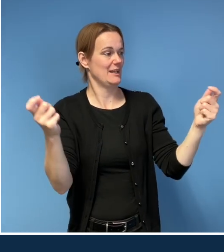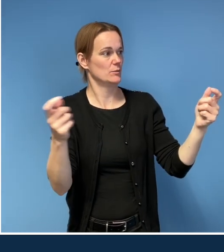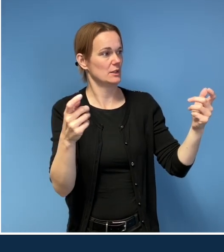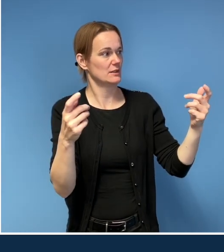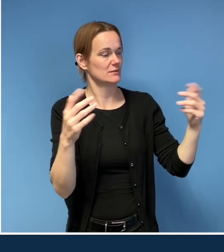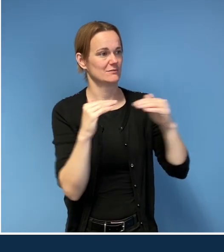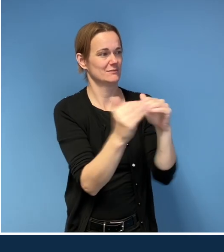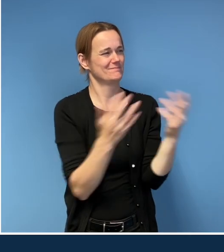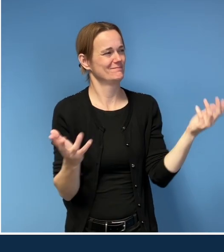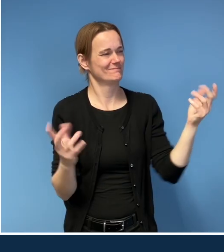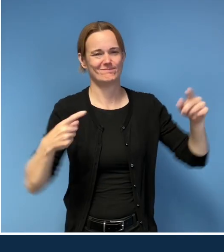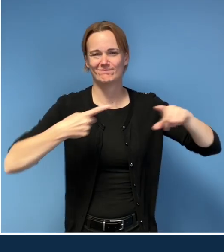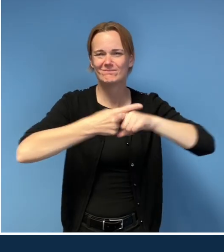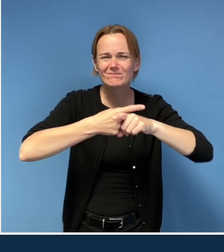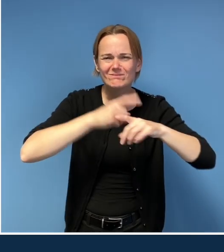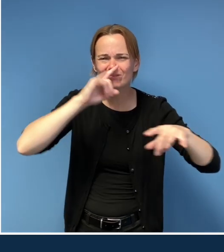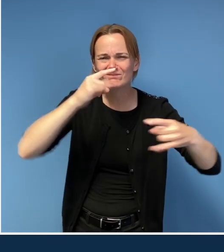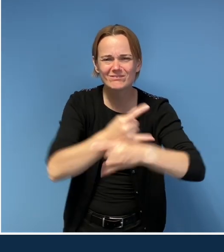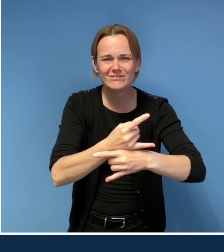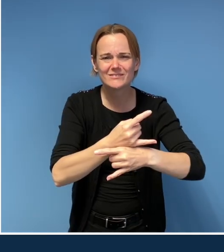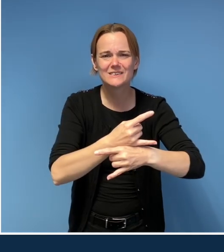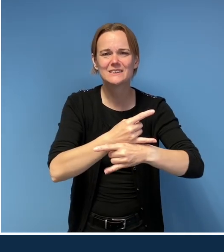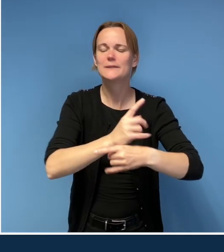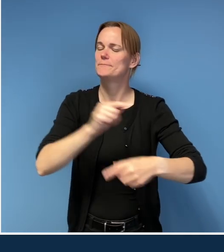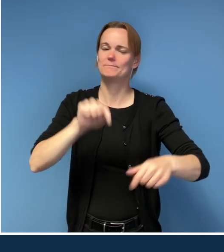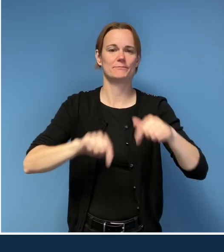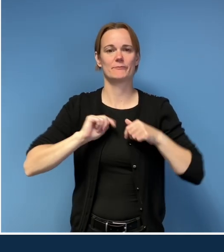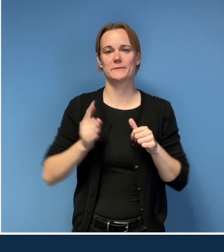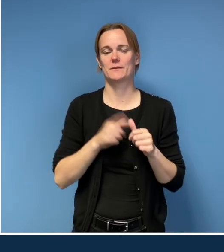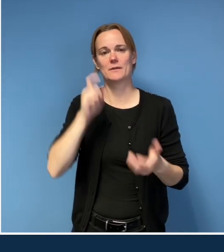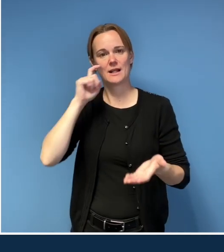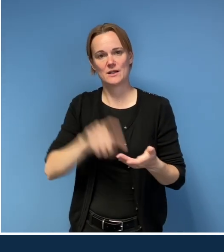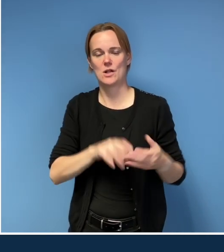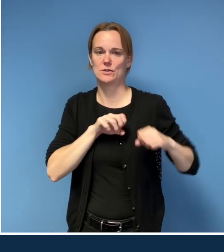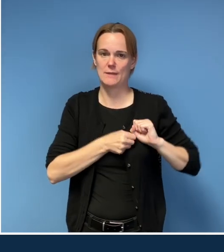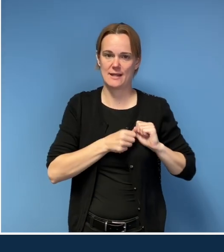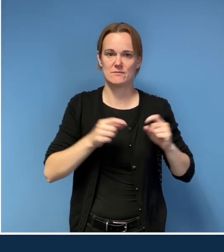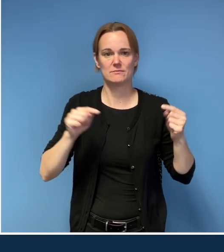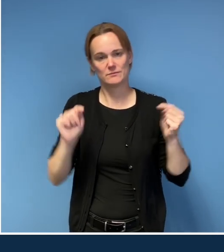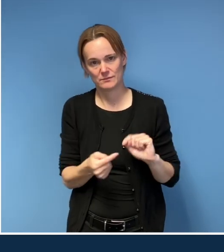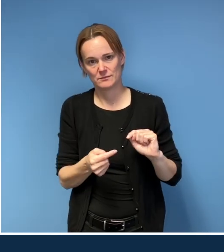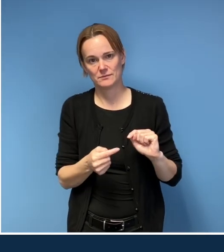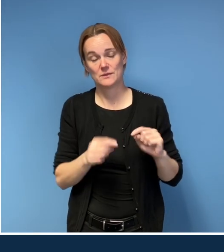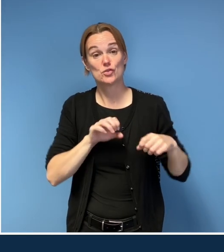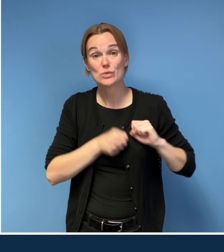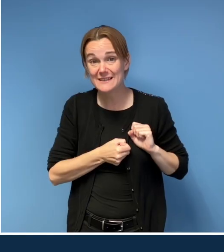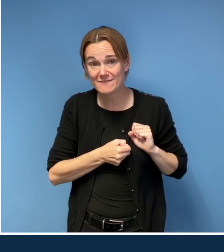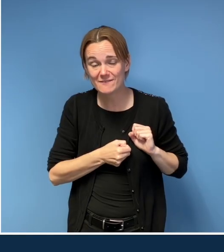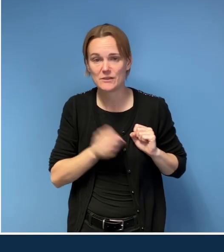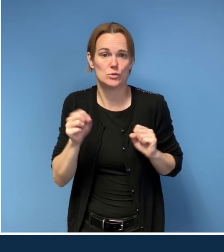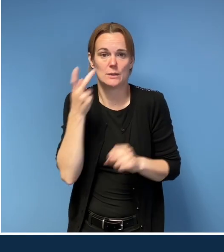least, you have to acknowledge the pain. Grief is present in the names, in the faces,